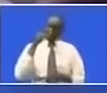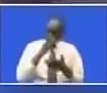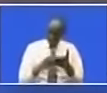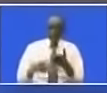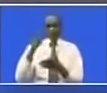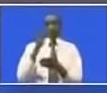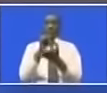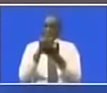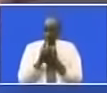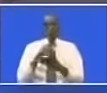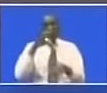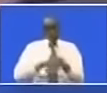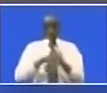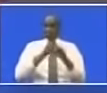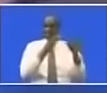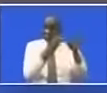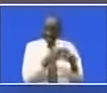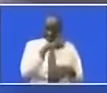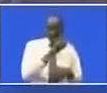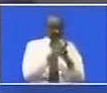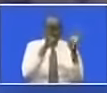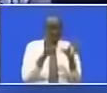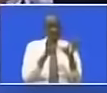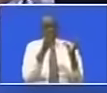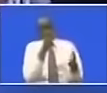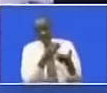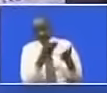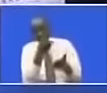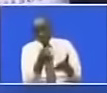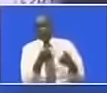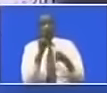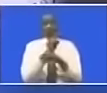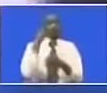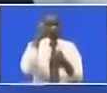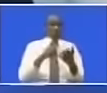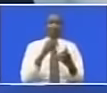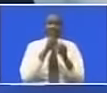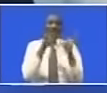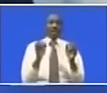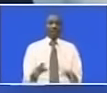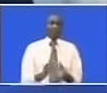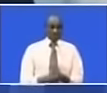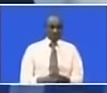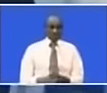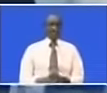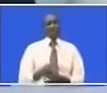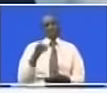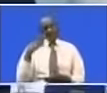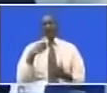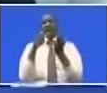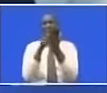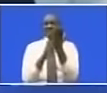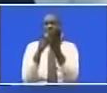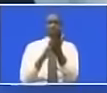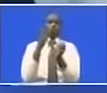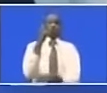had been received, but Treasury has not been clear on what the money has been used for. By virtue of Article